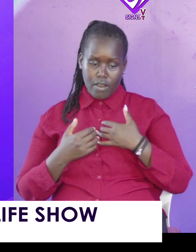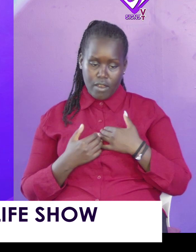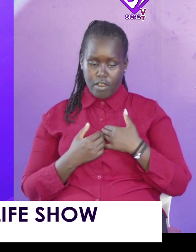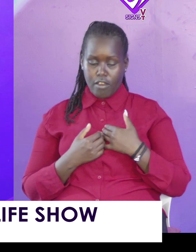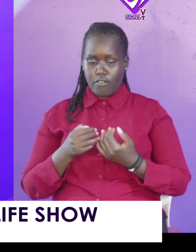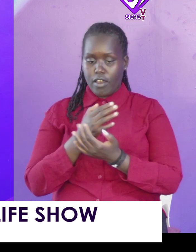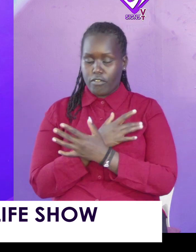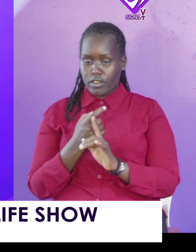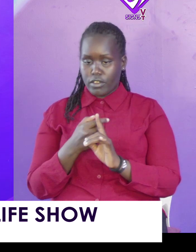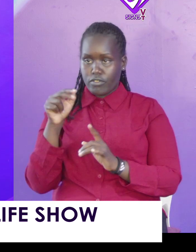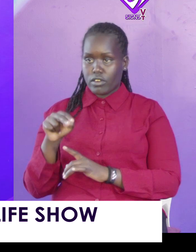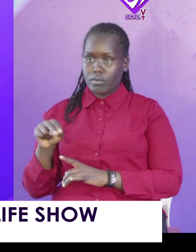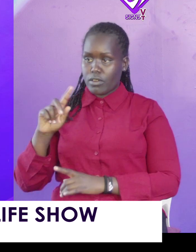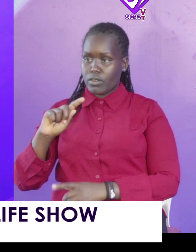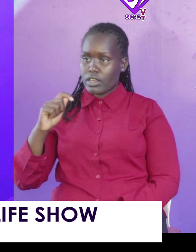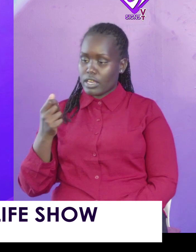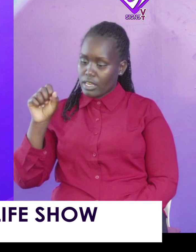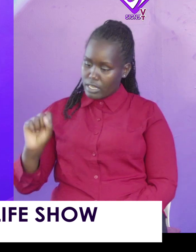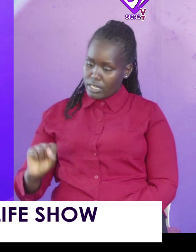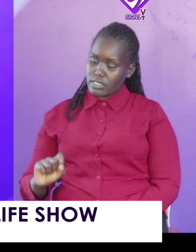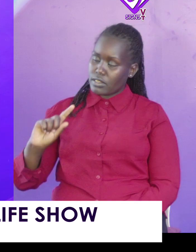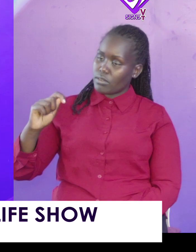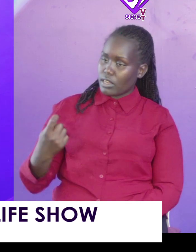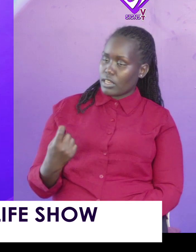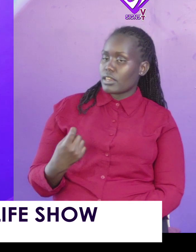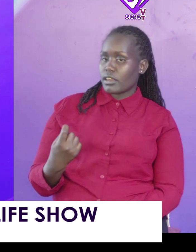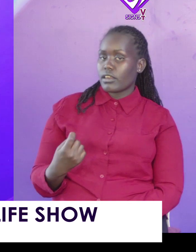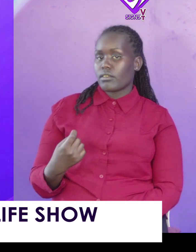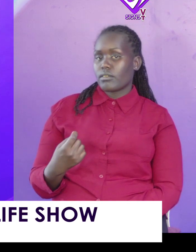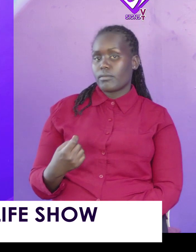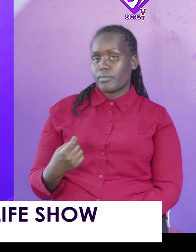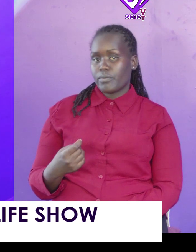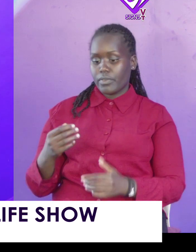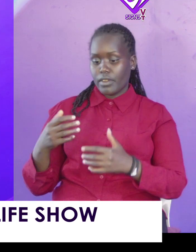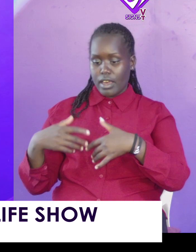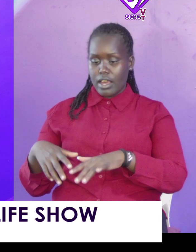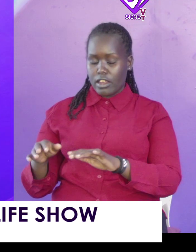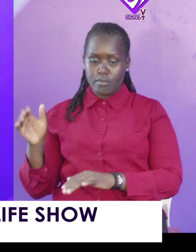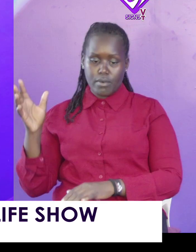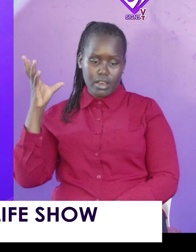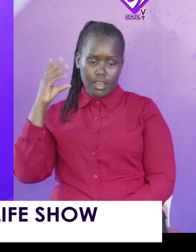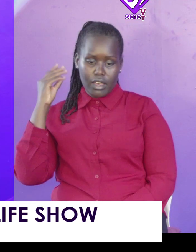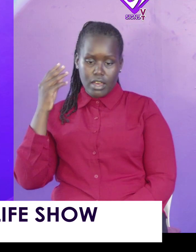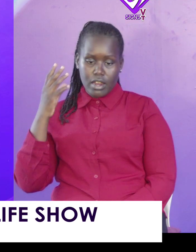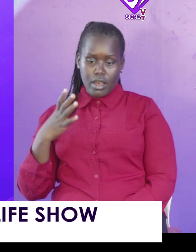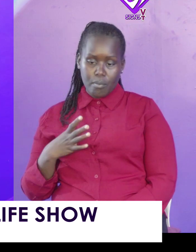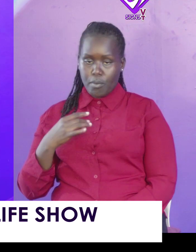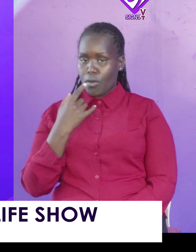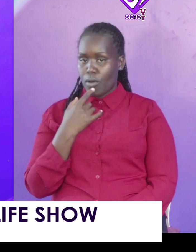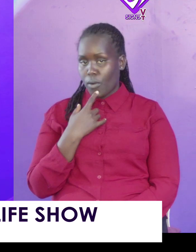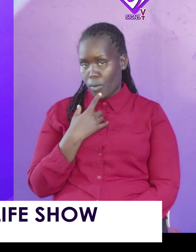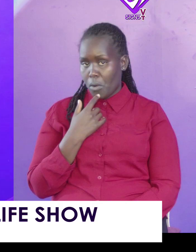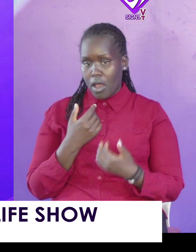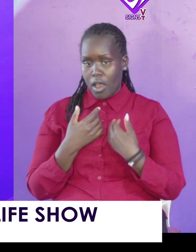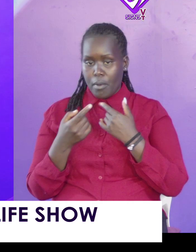northern Kenya or southern Kenya? Unwind by hearing people who've not been through what you've been